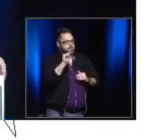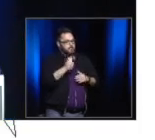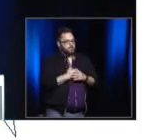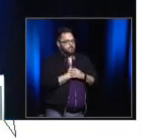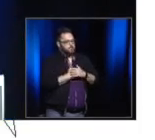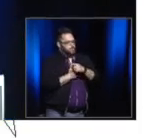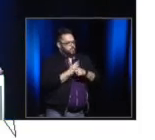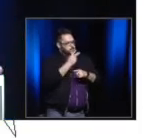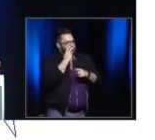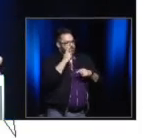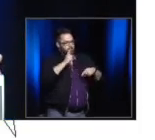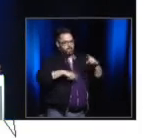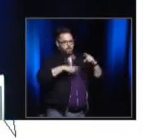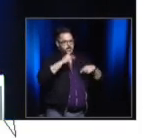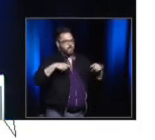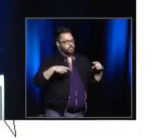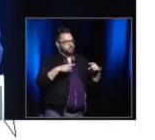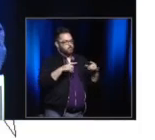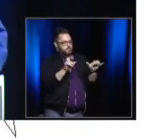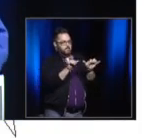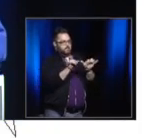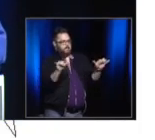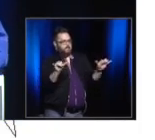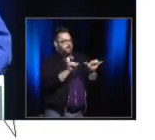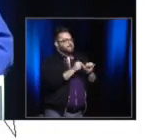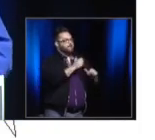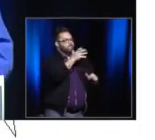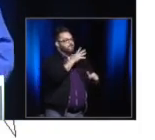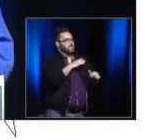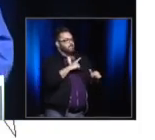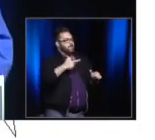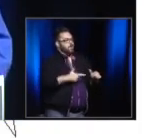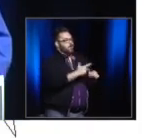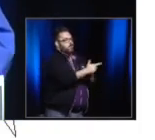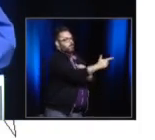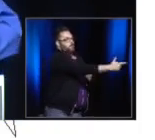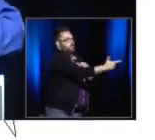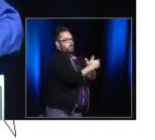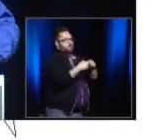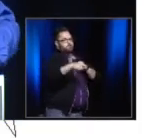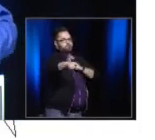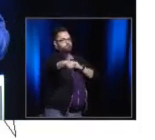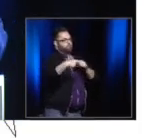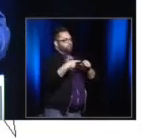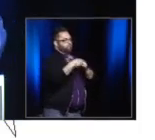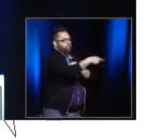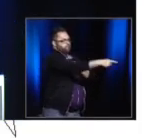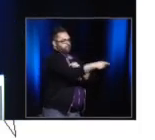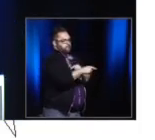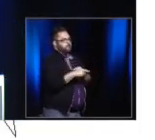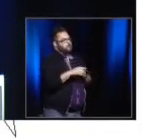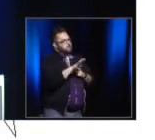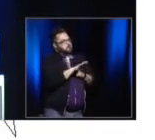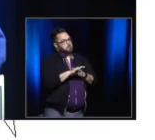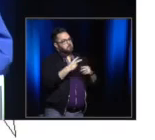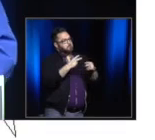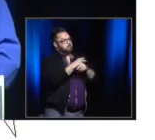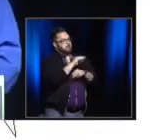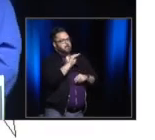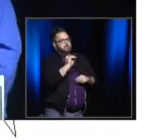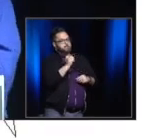tremendous variation in the size of female ranges, an order of magnitude, which we think is related to these individual